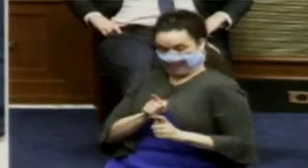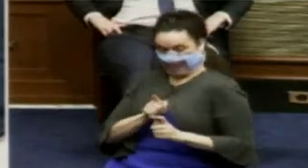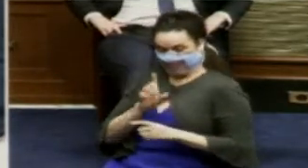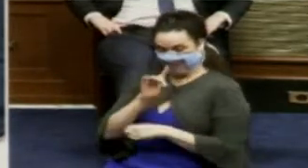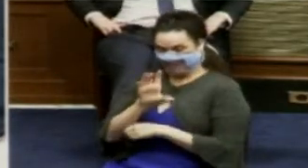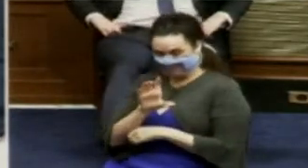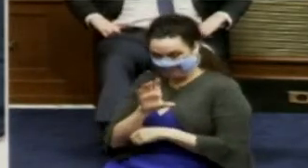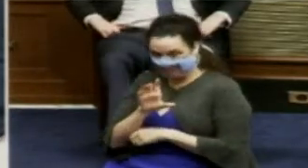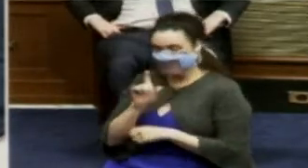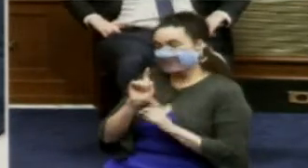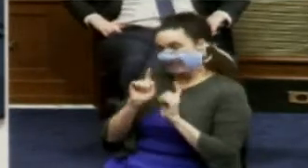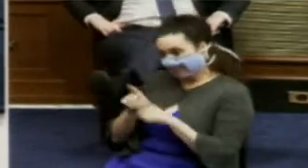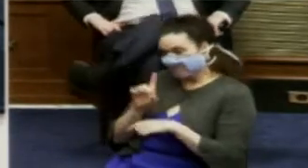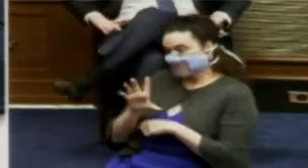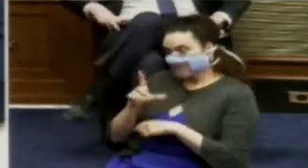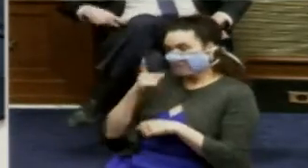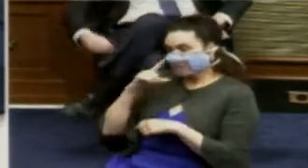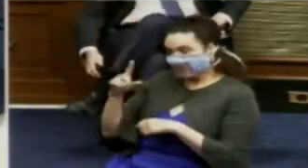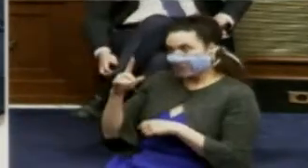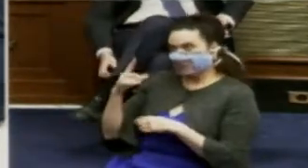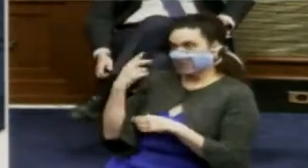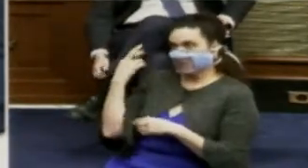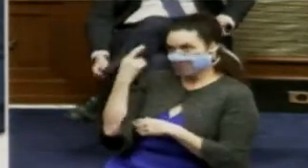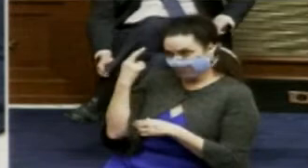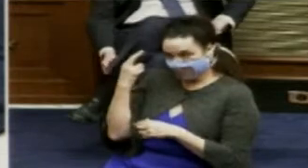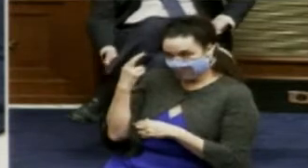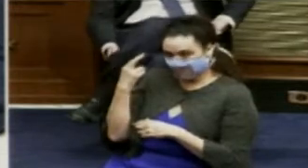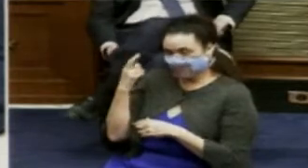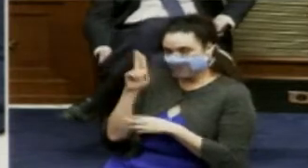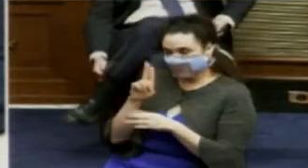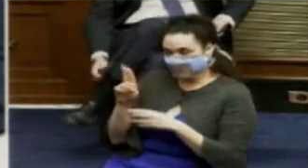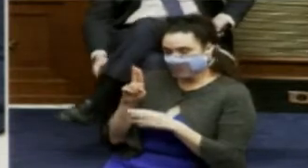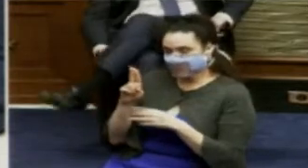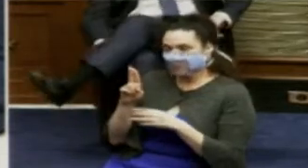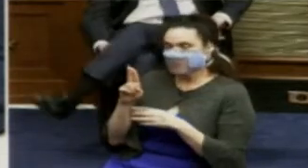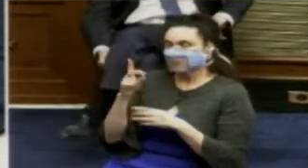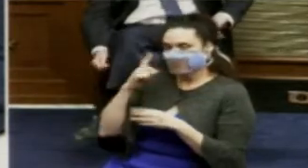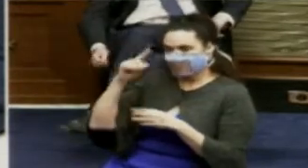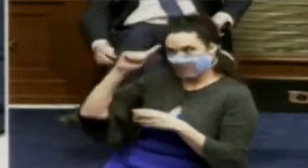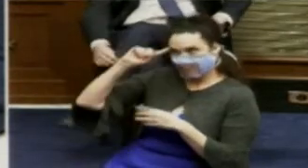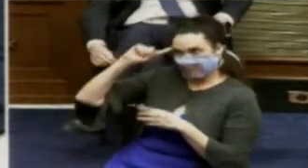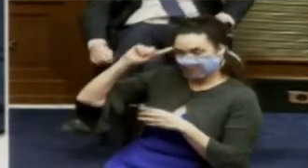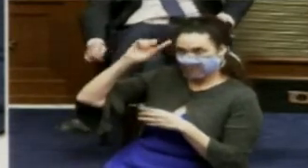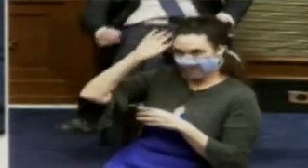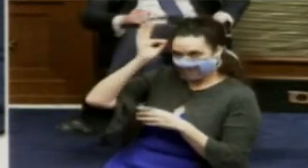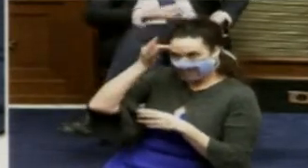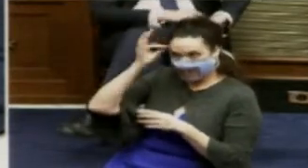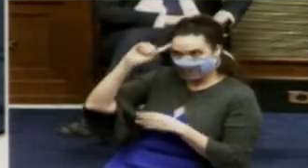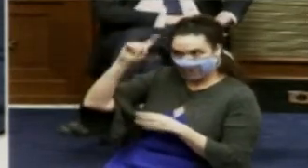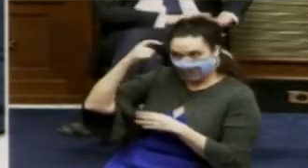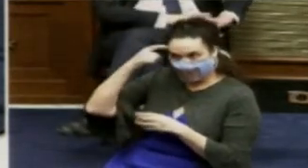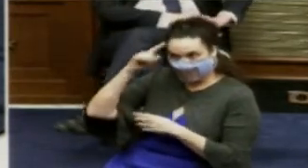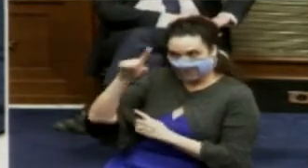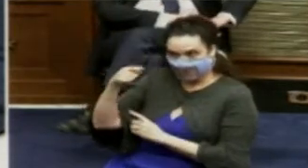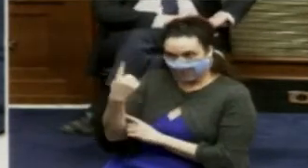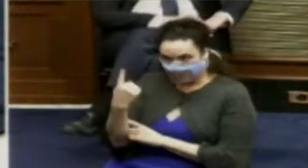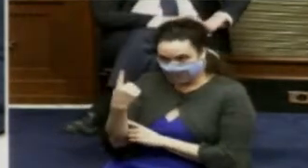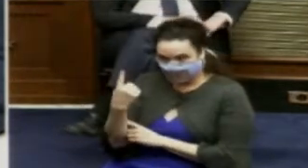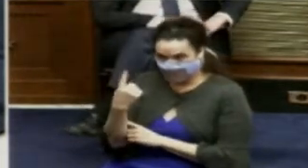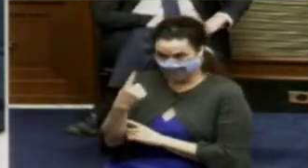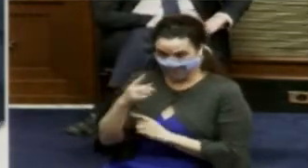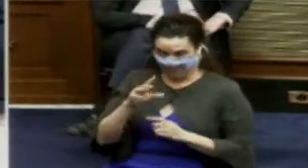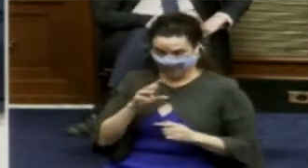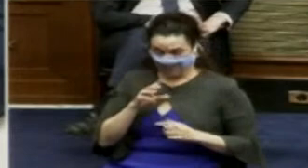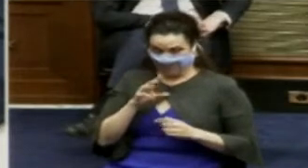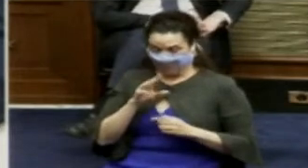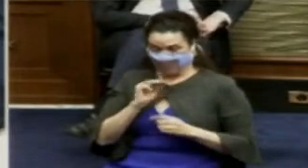the purpose of, to be used as the seat of government. And certainly no one would have contemplated that Congress